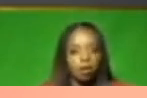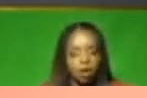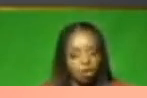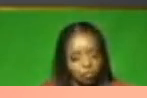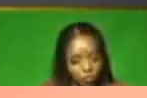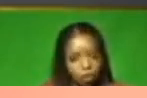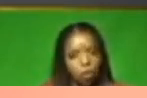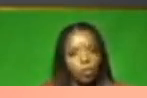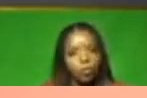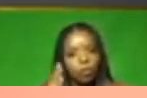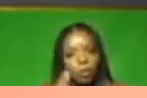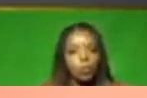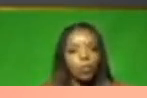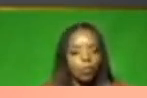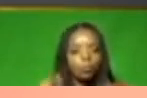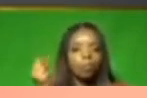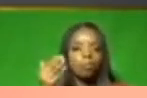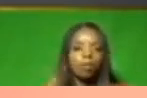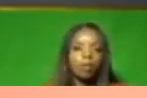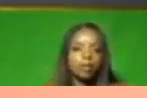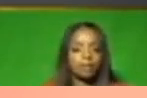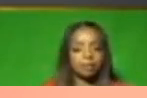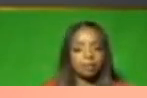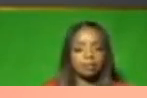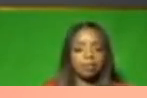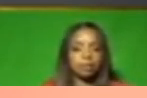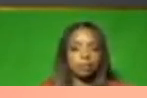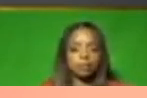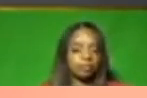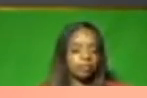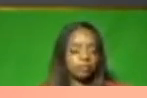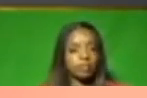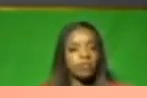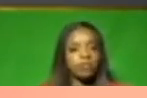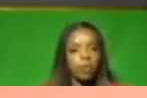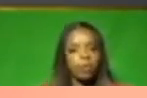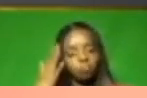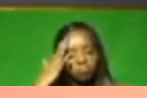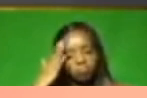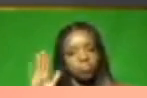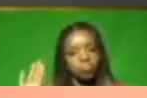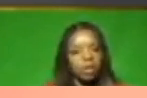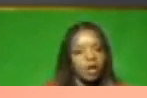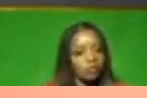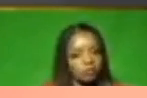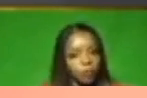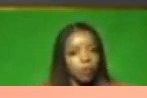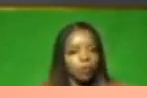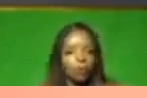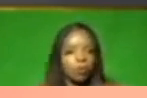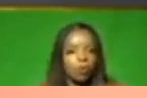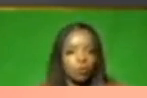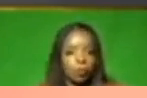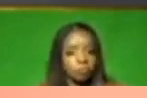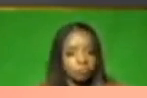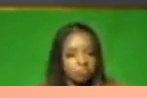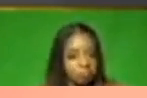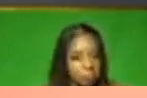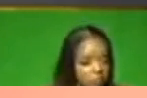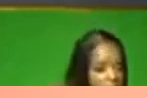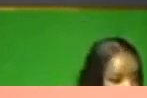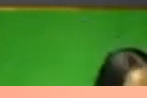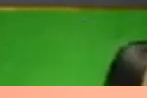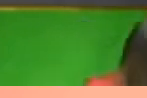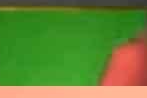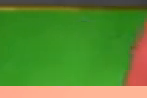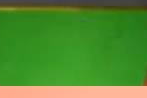implementation of current reforms to realize their full impact. Now, while these reforms are